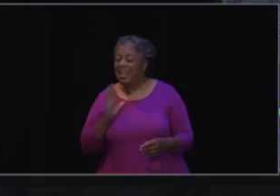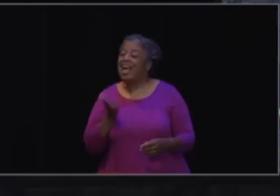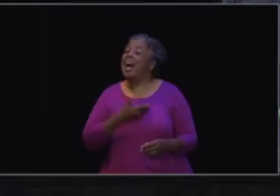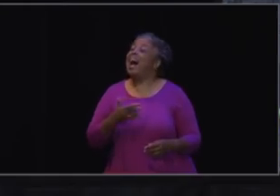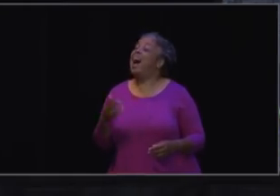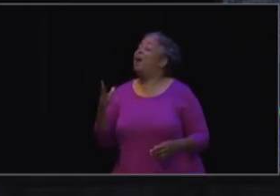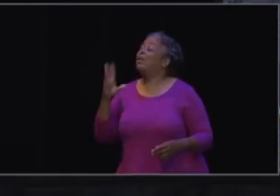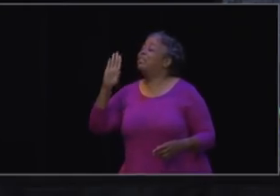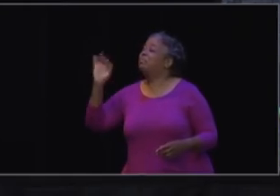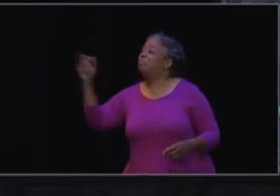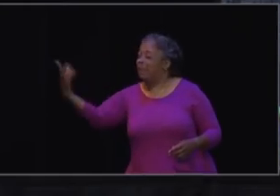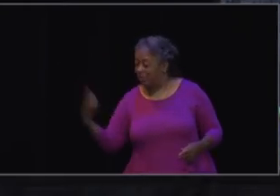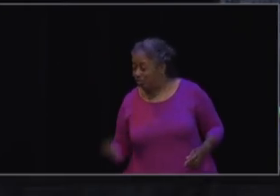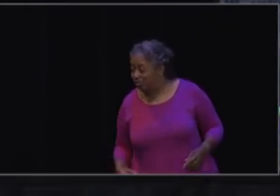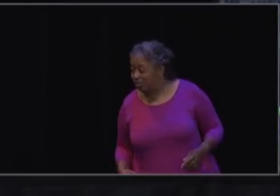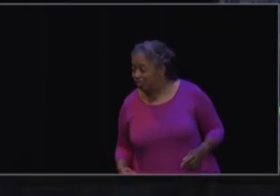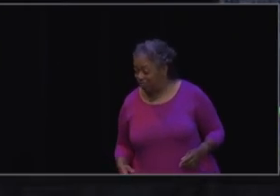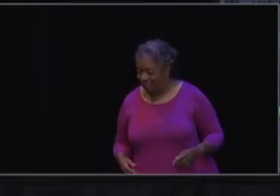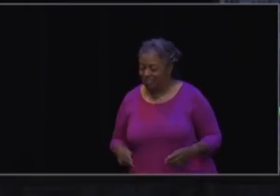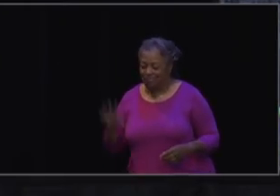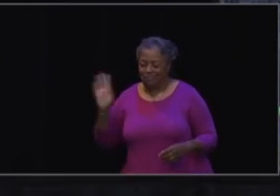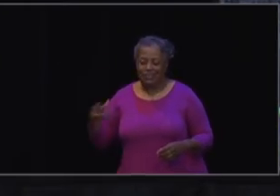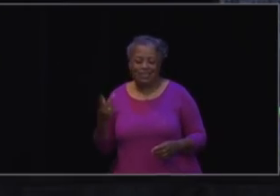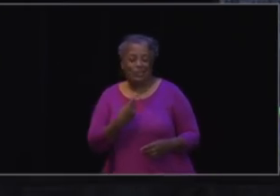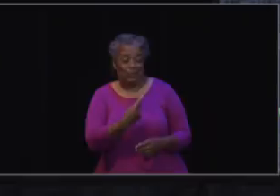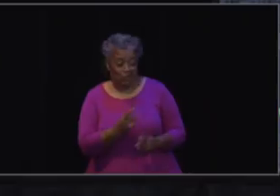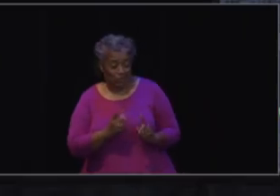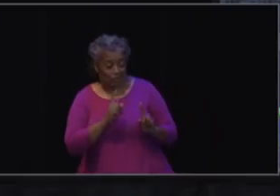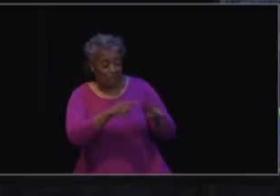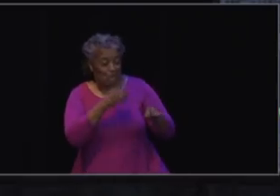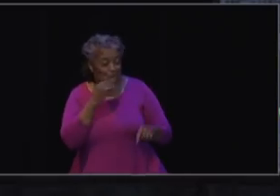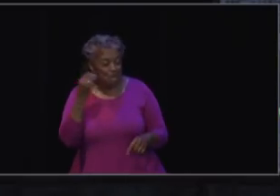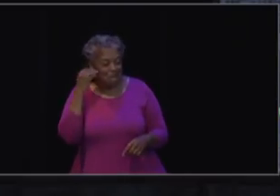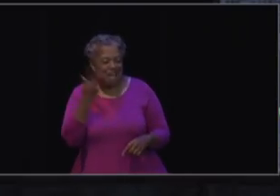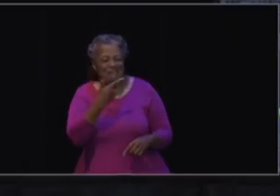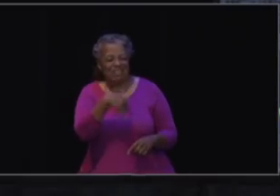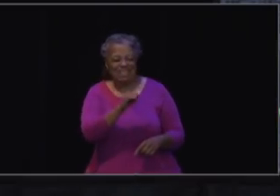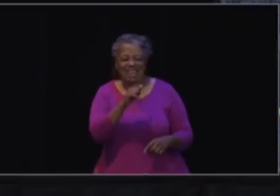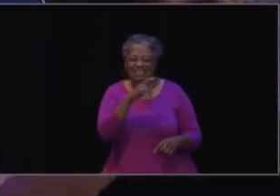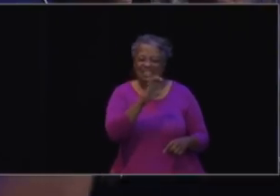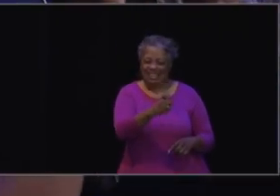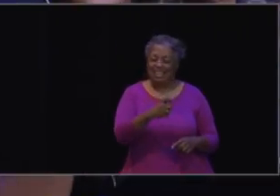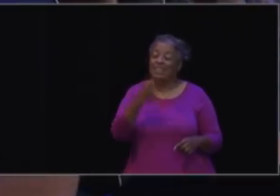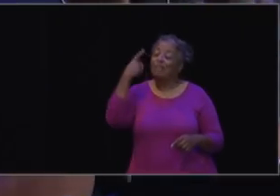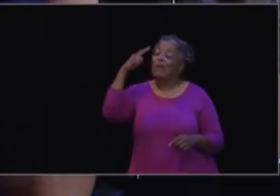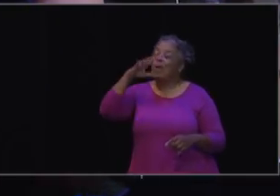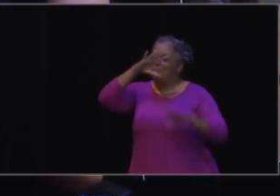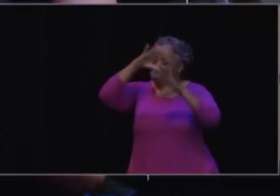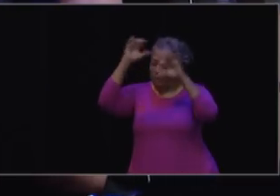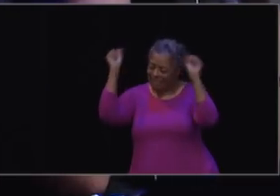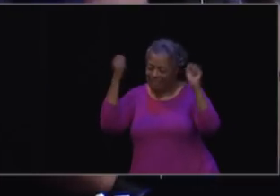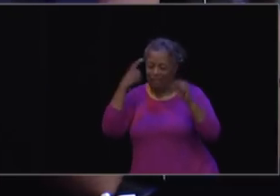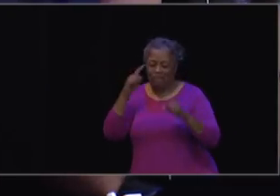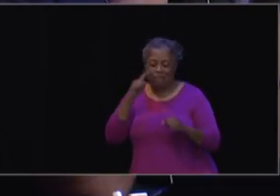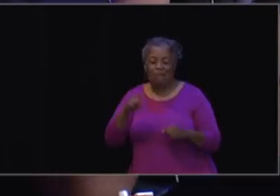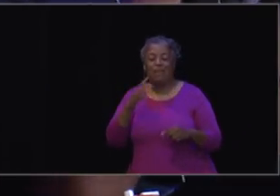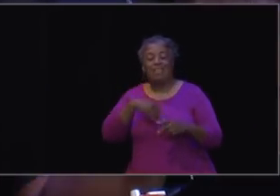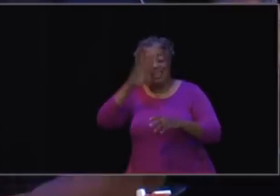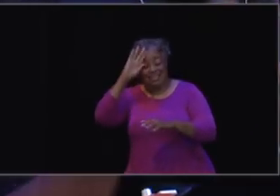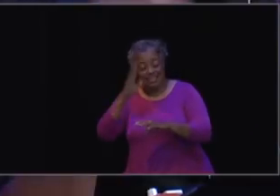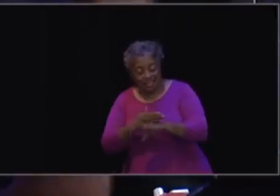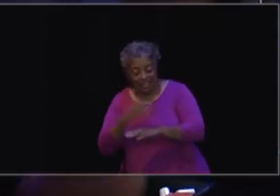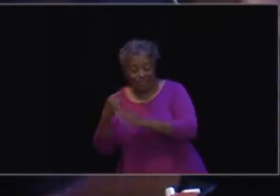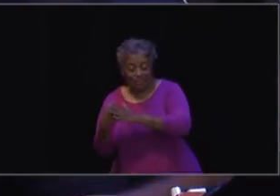bitch. Let's go home and have gay sex. We'll do it for the president, the sons of the